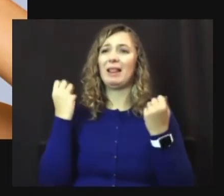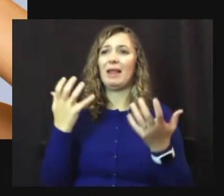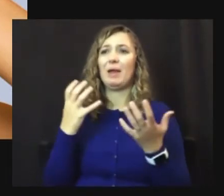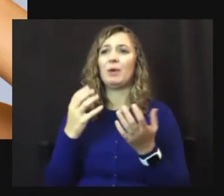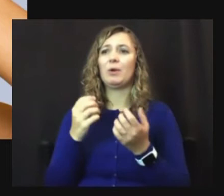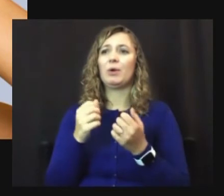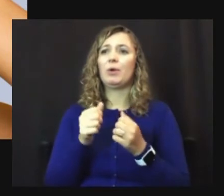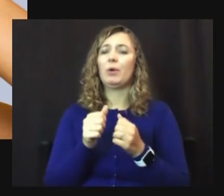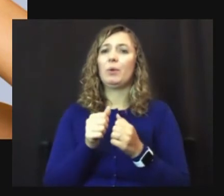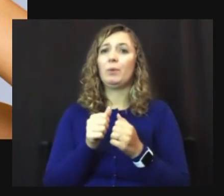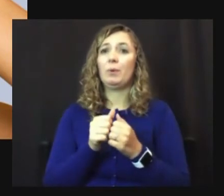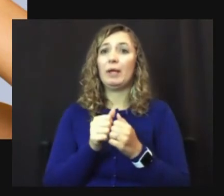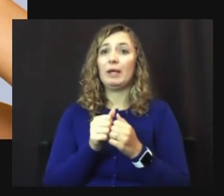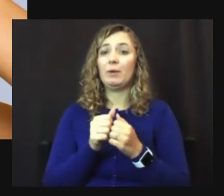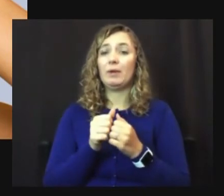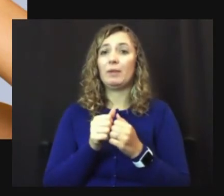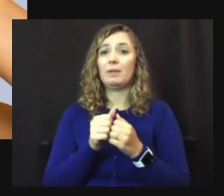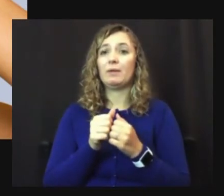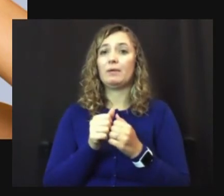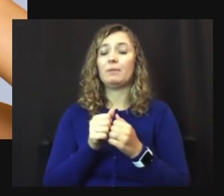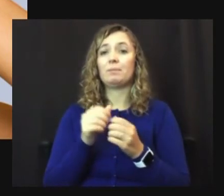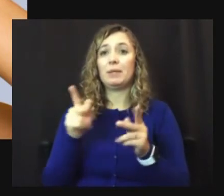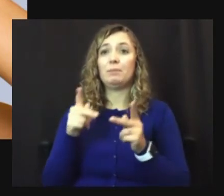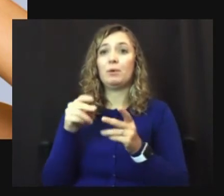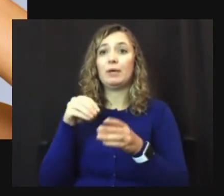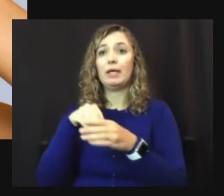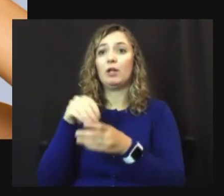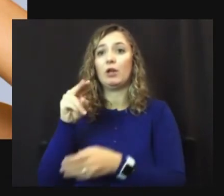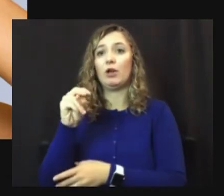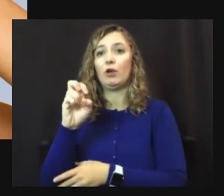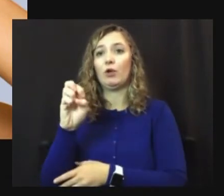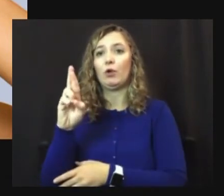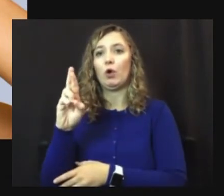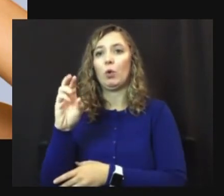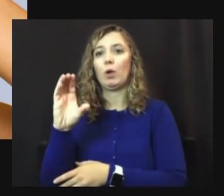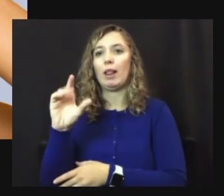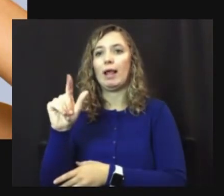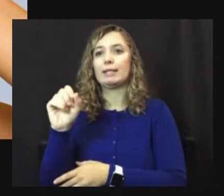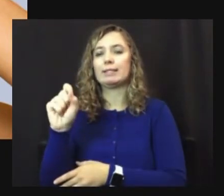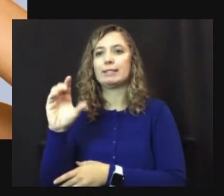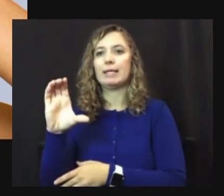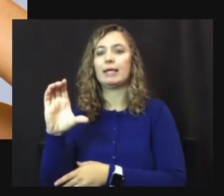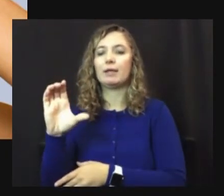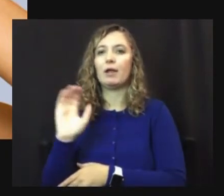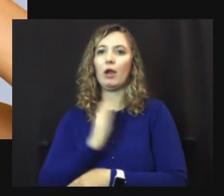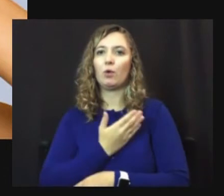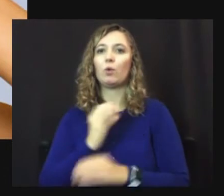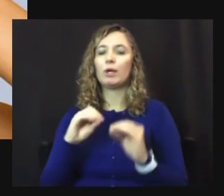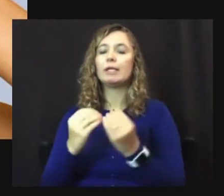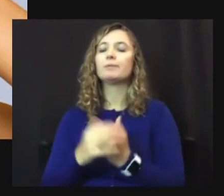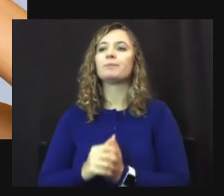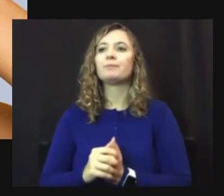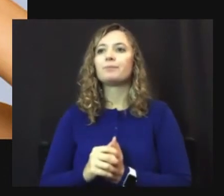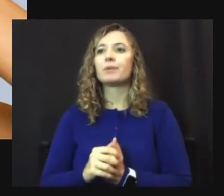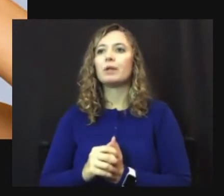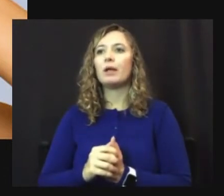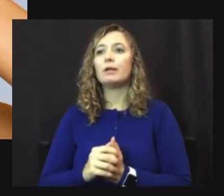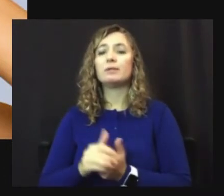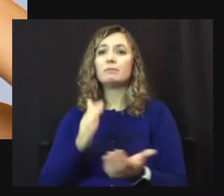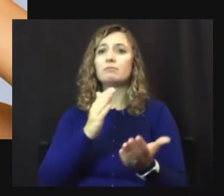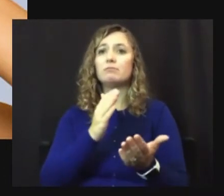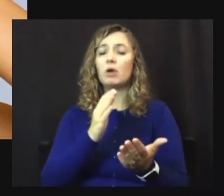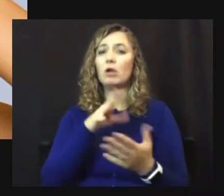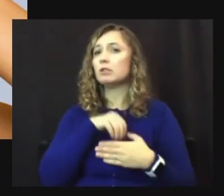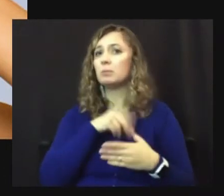have tried to drive. There are a lot of reasons that autistic people, some can drive just fine and